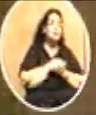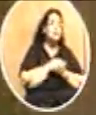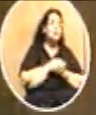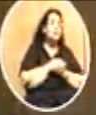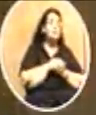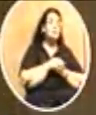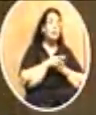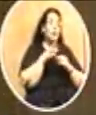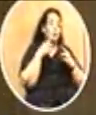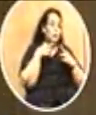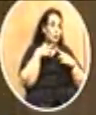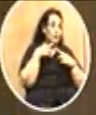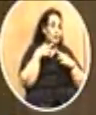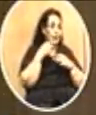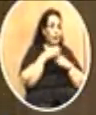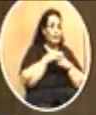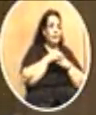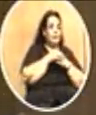to resign.